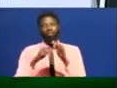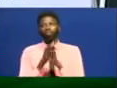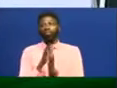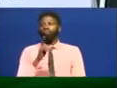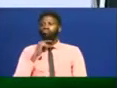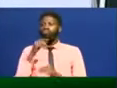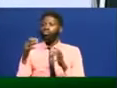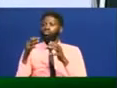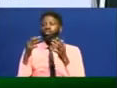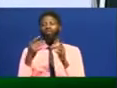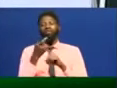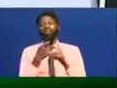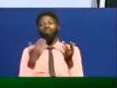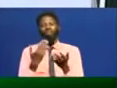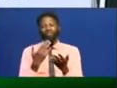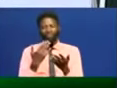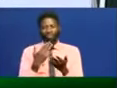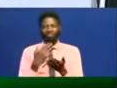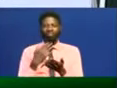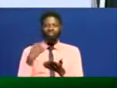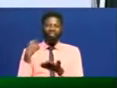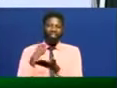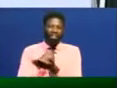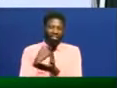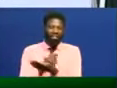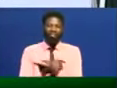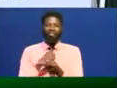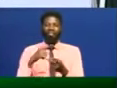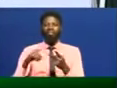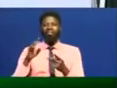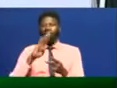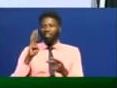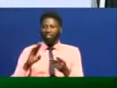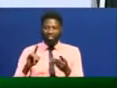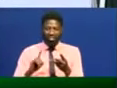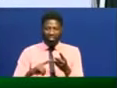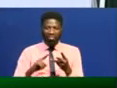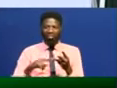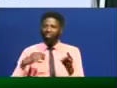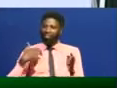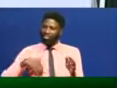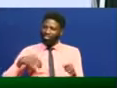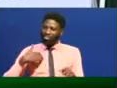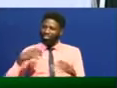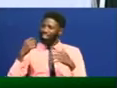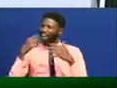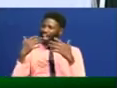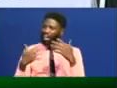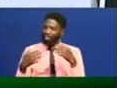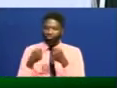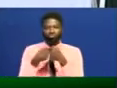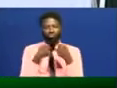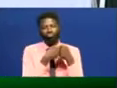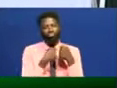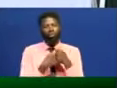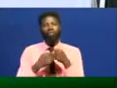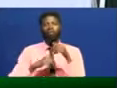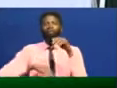Ghana, Brazil, Argentina, and many other places. And I was